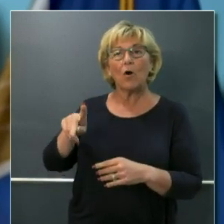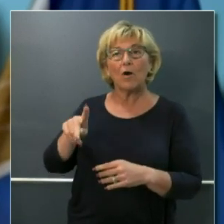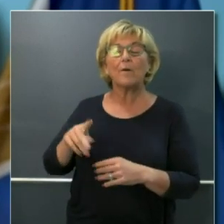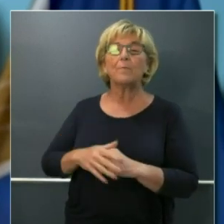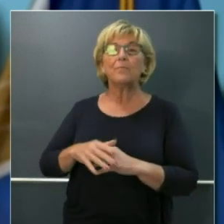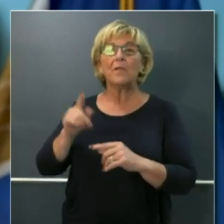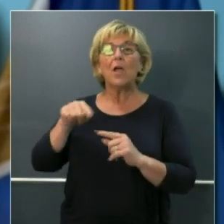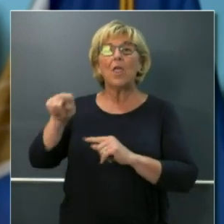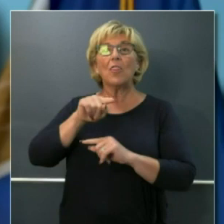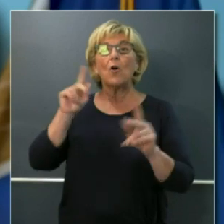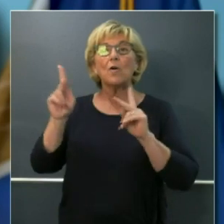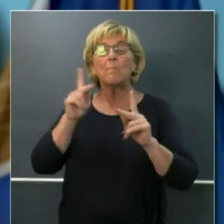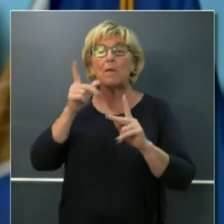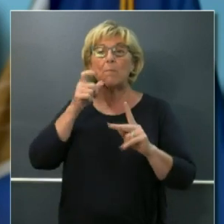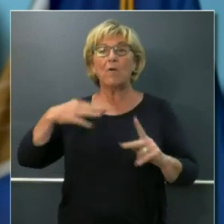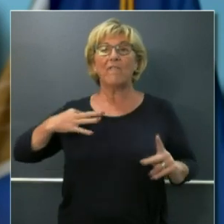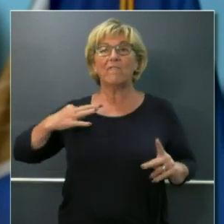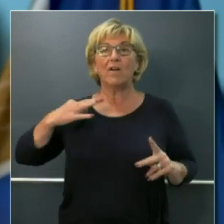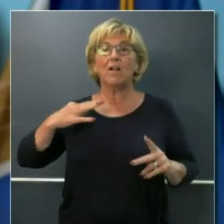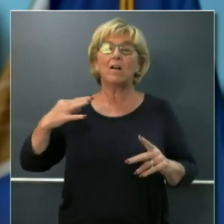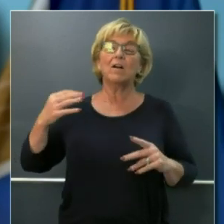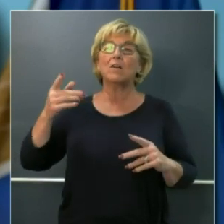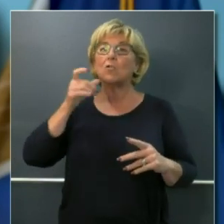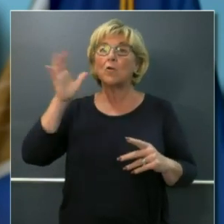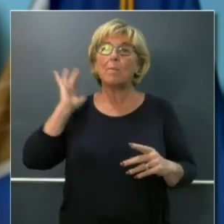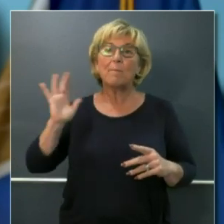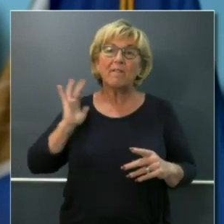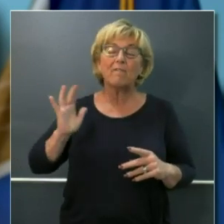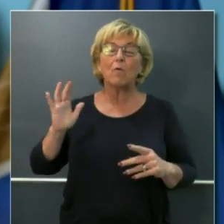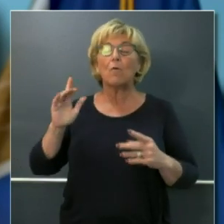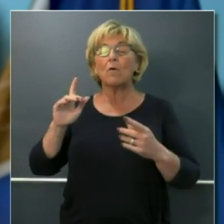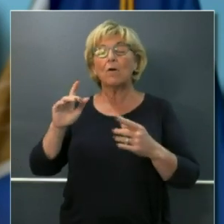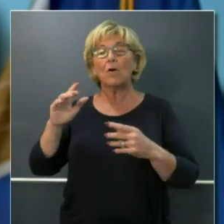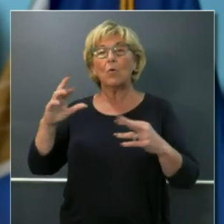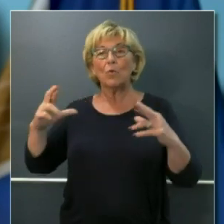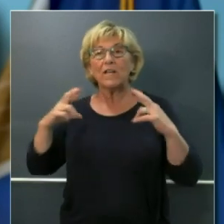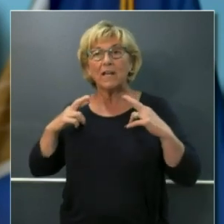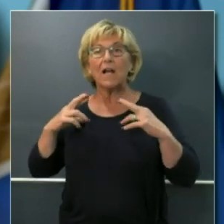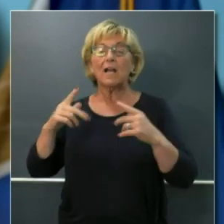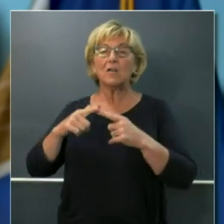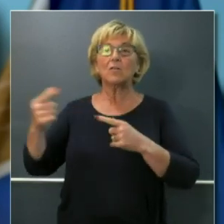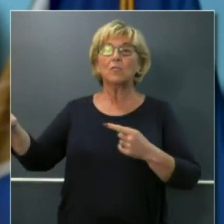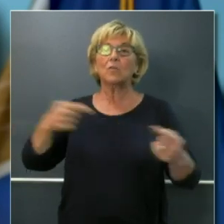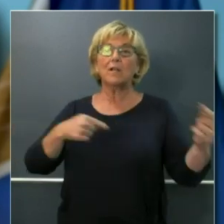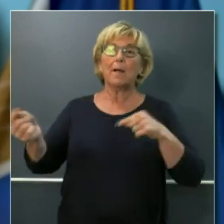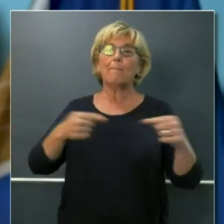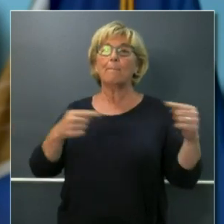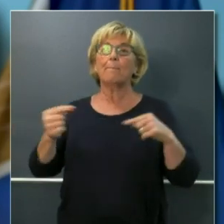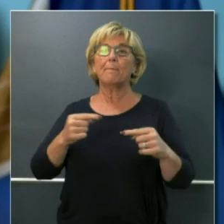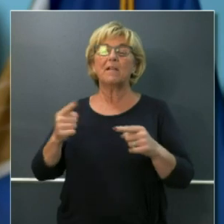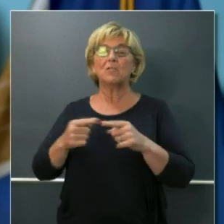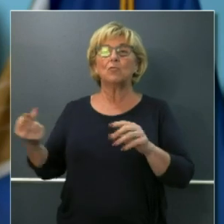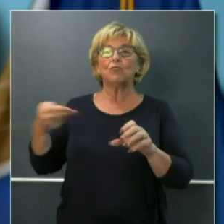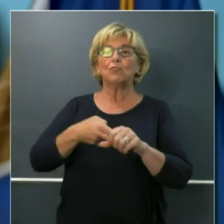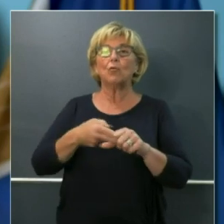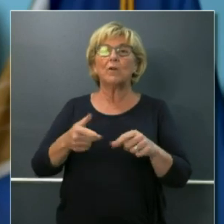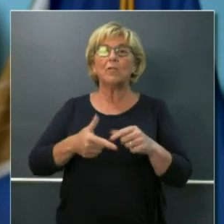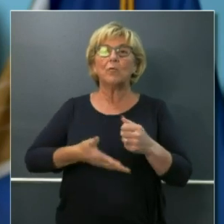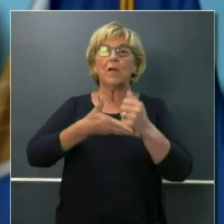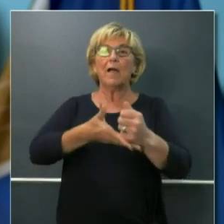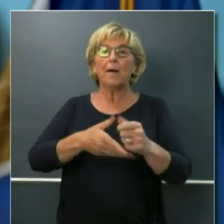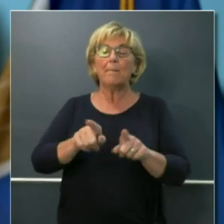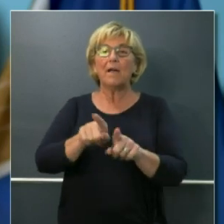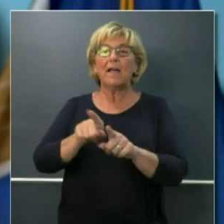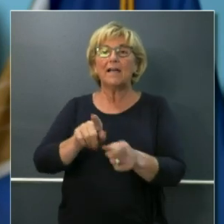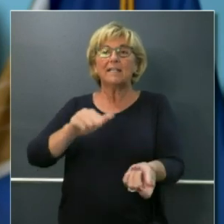Those individuals that have come back from retirement or willing to come back from retirement, or people that have particular job skills that they